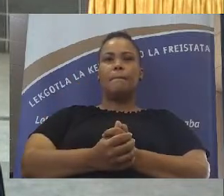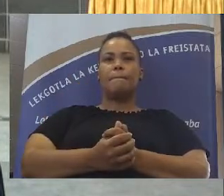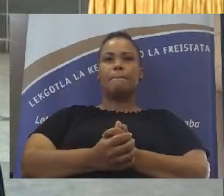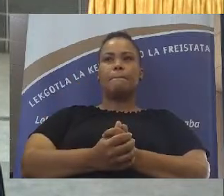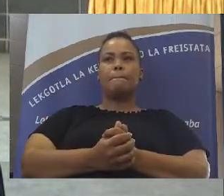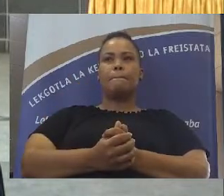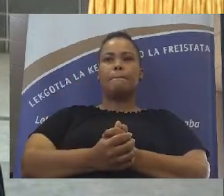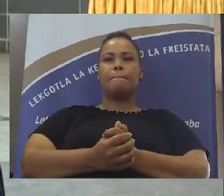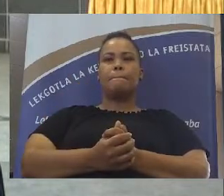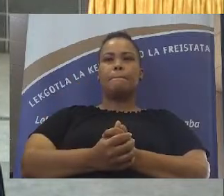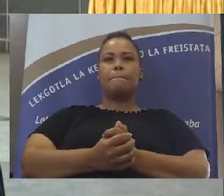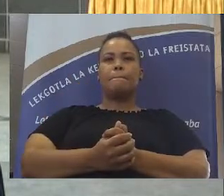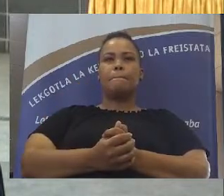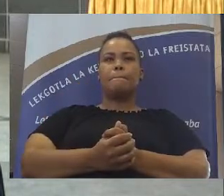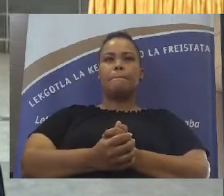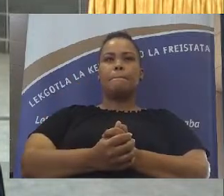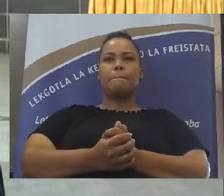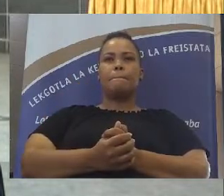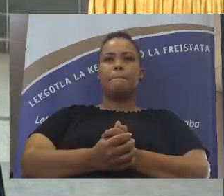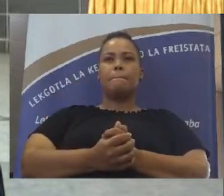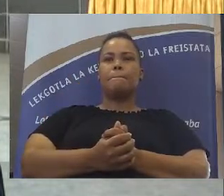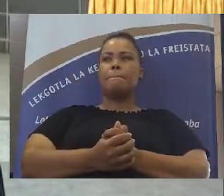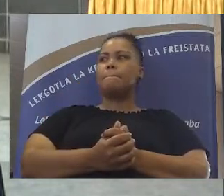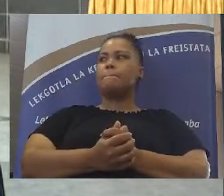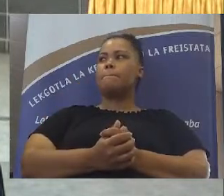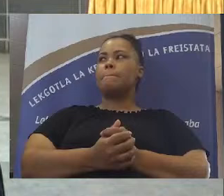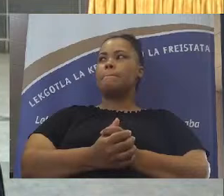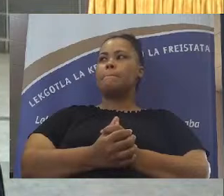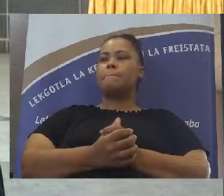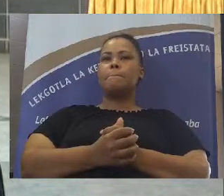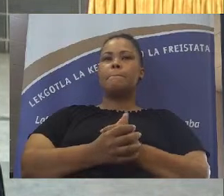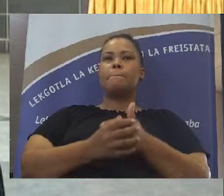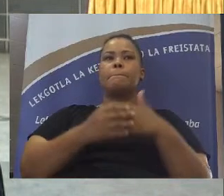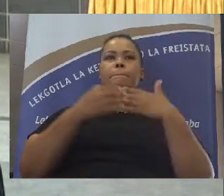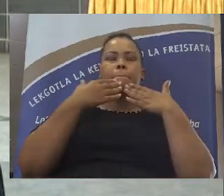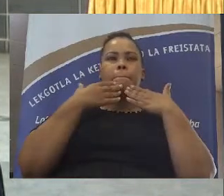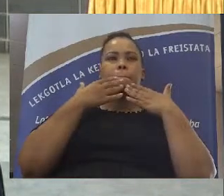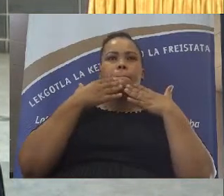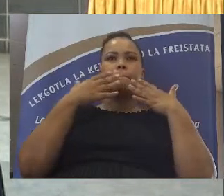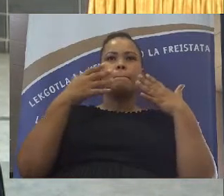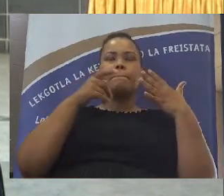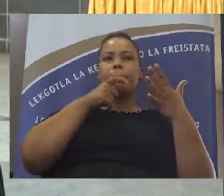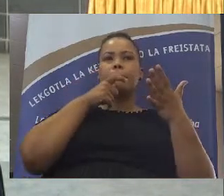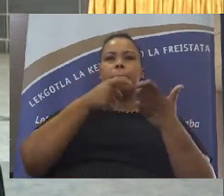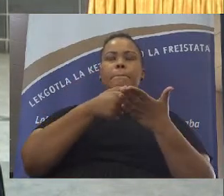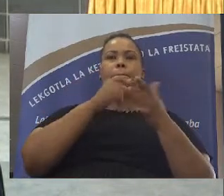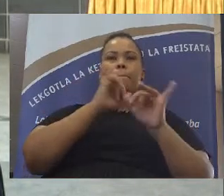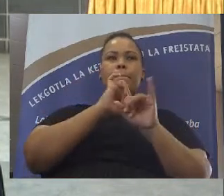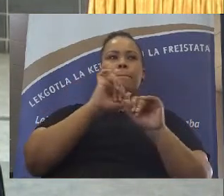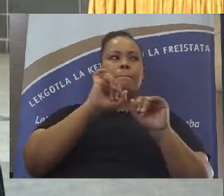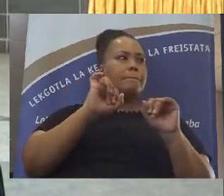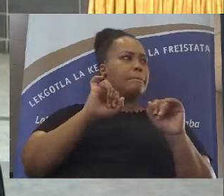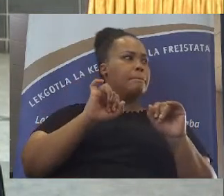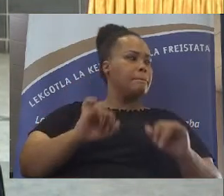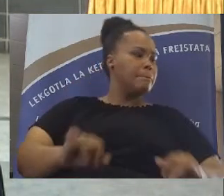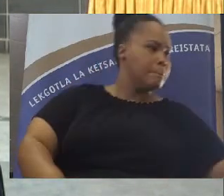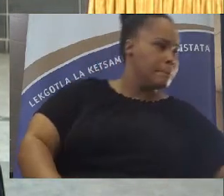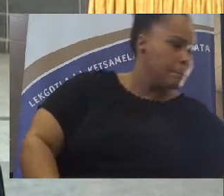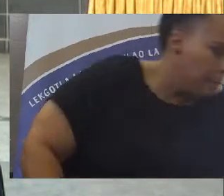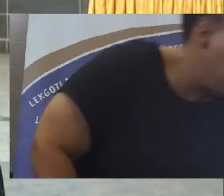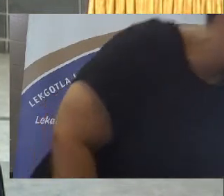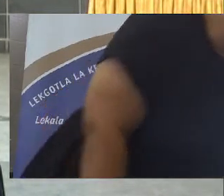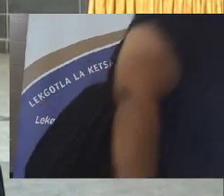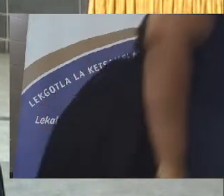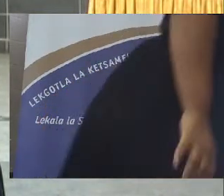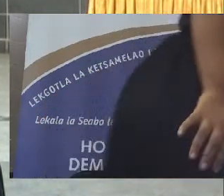Kaya thanking tate ga leboha le gona ka diphehiso tseo tsa lona. Ke before ke fa mme hore